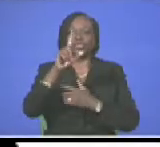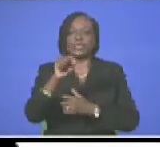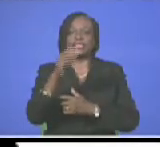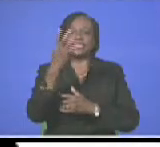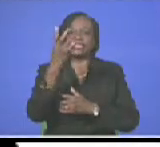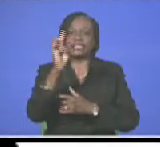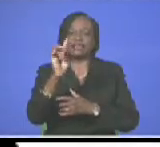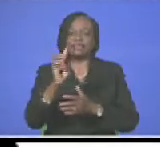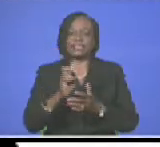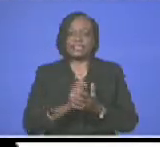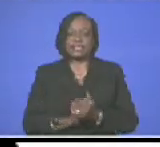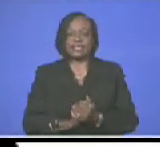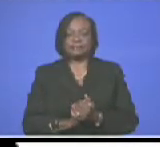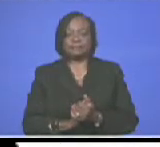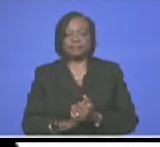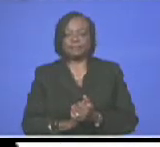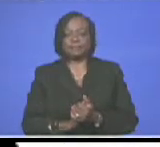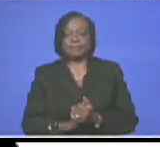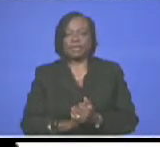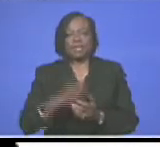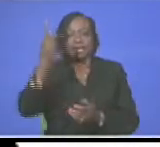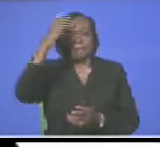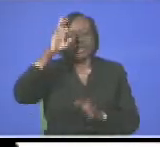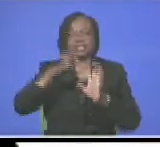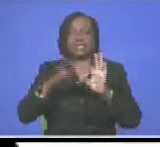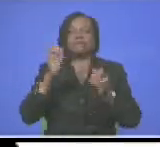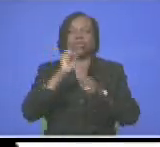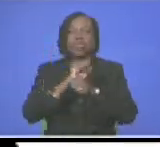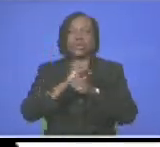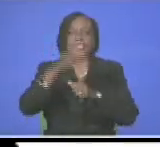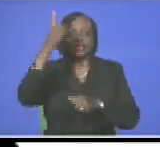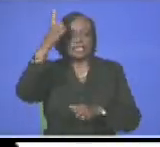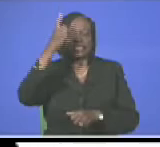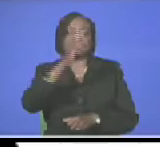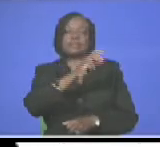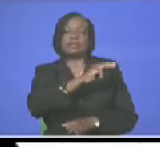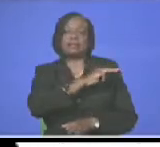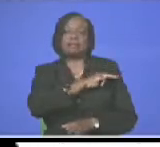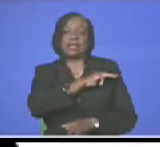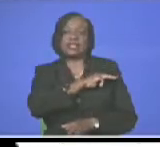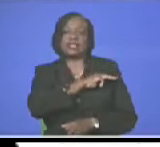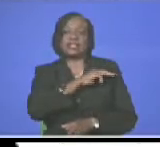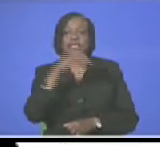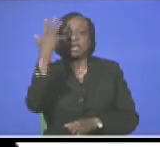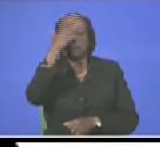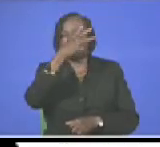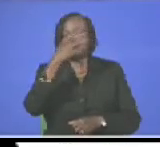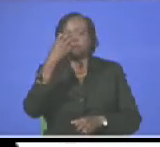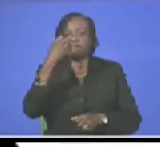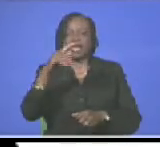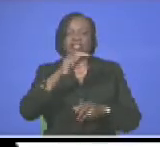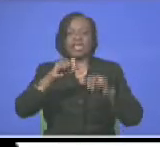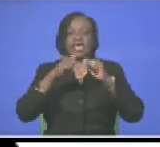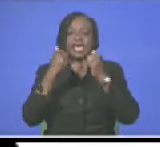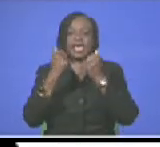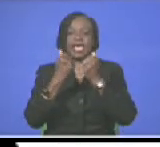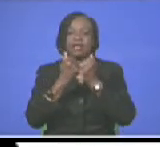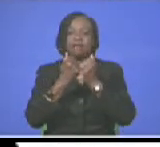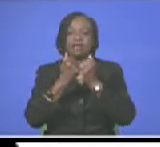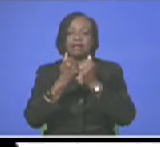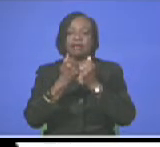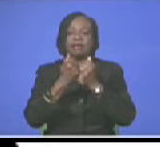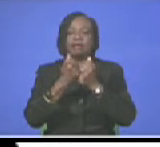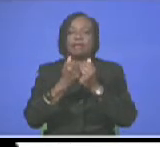Also making news tonight, Member of Parliament for Carmichael, Minister of Works, the Honorable Desmond Bannister, beautifying the area by enhancing one of the neglected